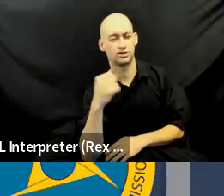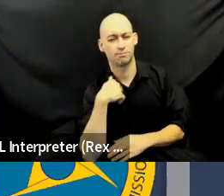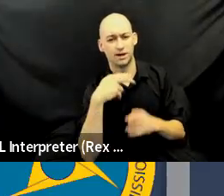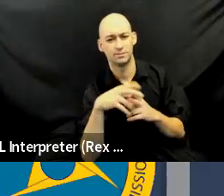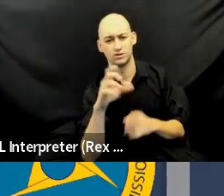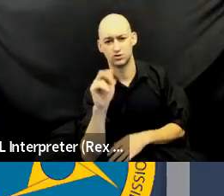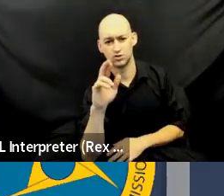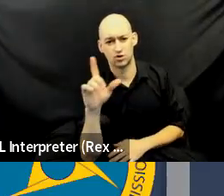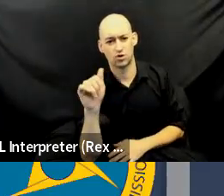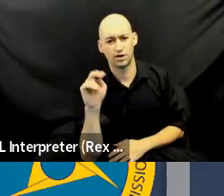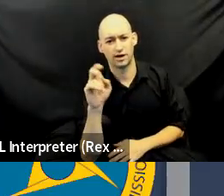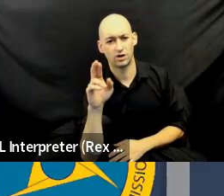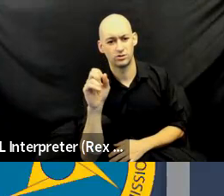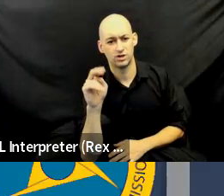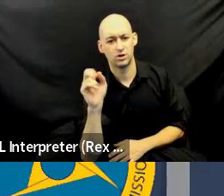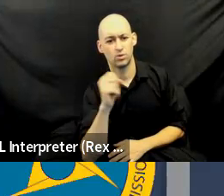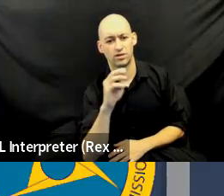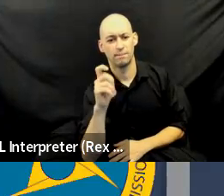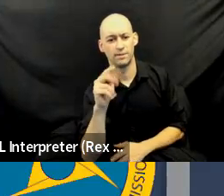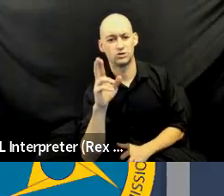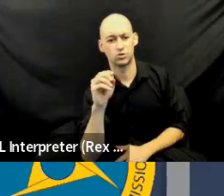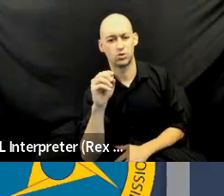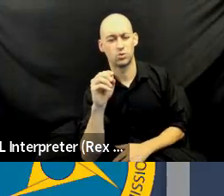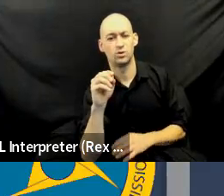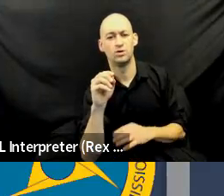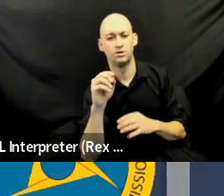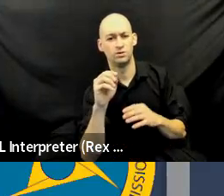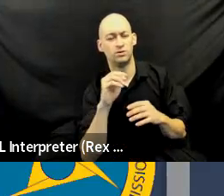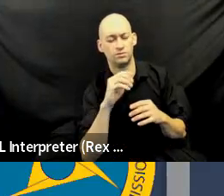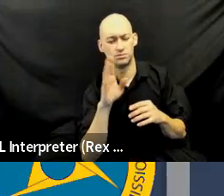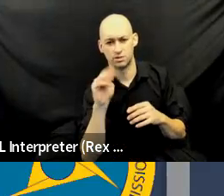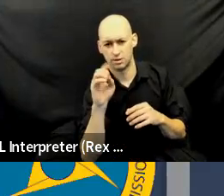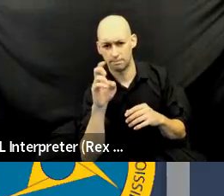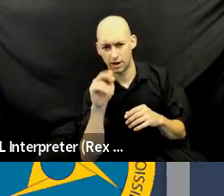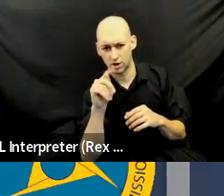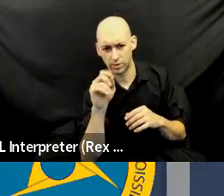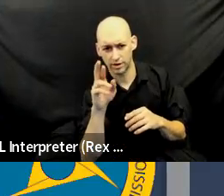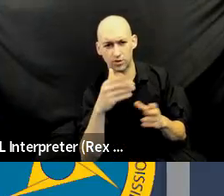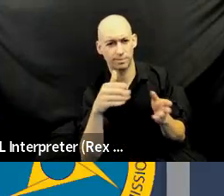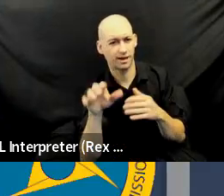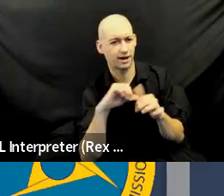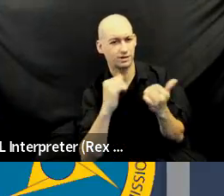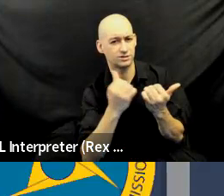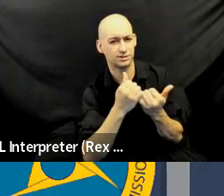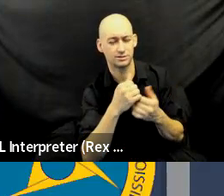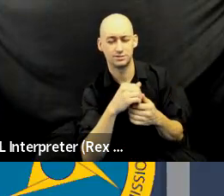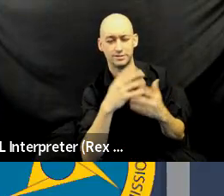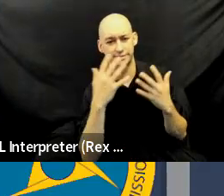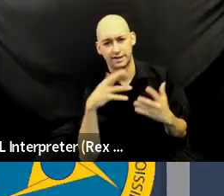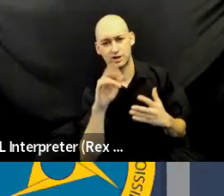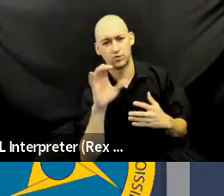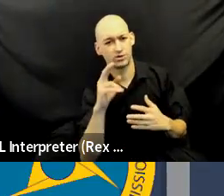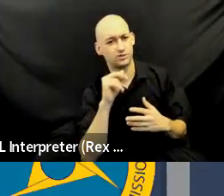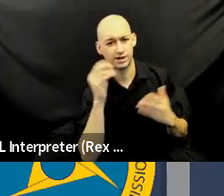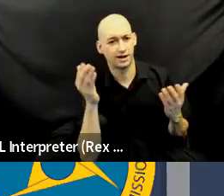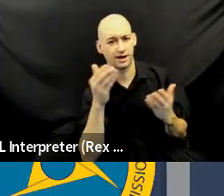Metropolitan Transportation Commission and this year's Vice Moderator for the Regional Transportation Planning Agencies. Unfortunately, Rich could not be in attendance in person today and